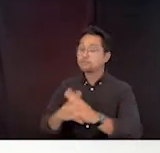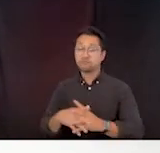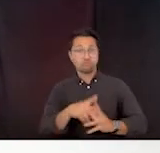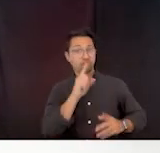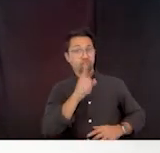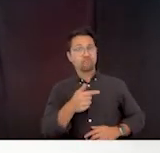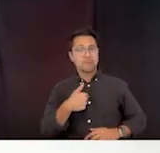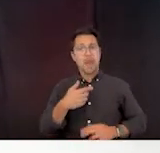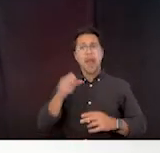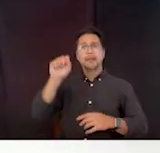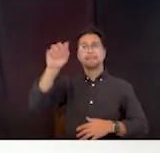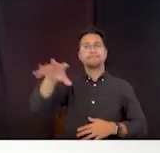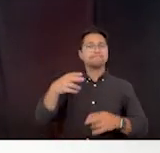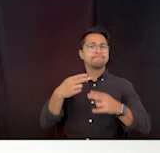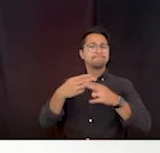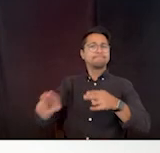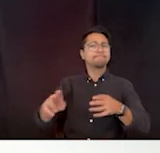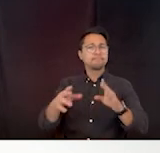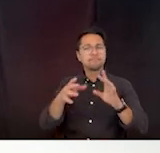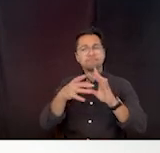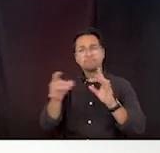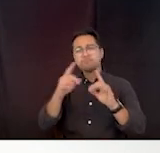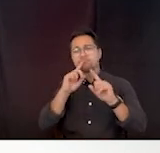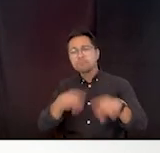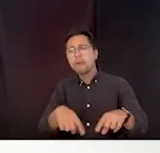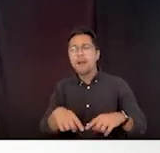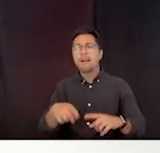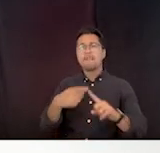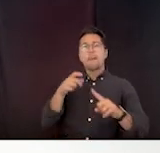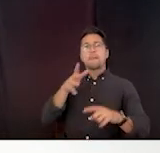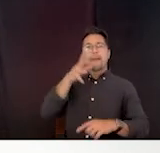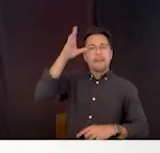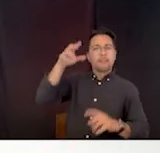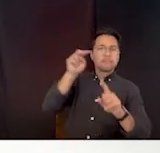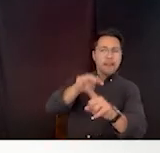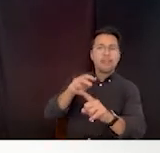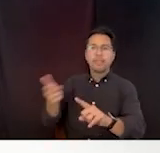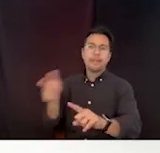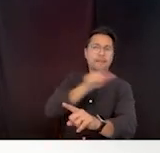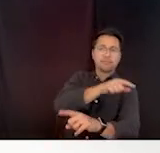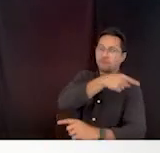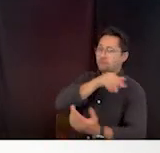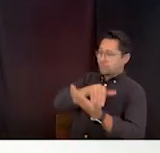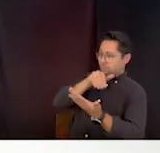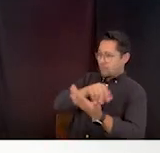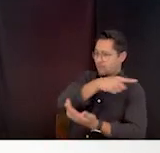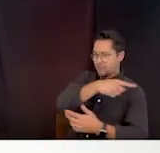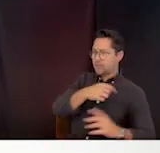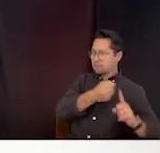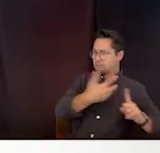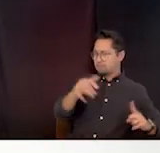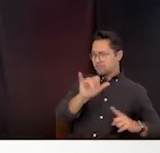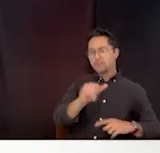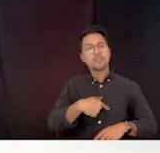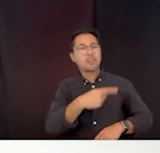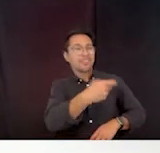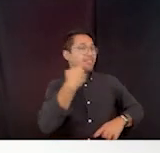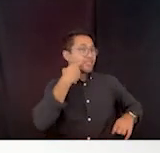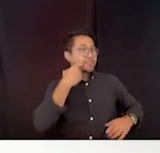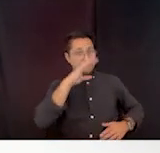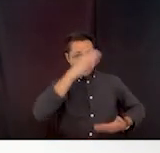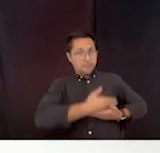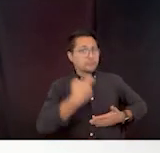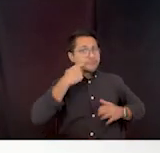Sure, I'll give a quick little response from the parent's perspective, and then I'll pass it over to Dr. Hans as the provider. So he asked, their son just got diagnosed